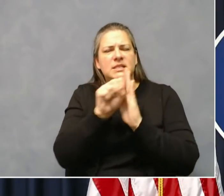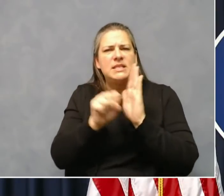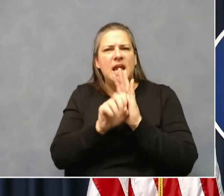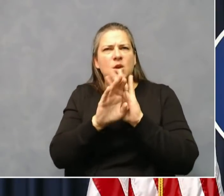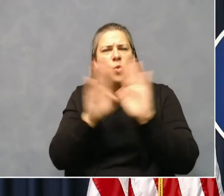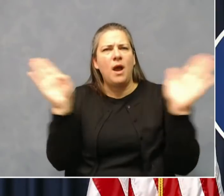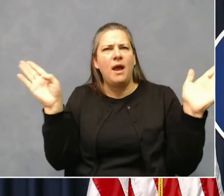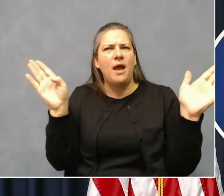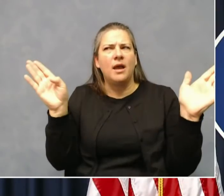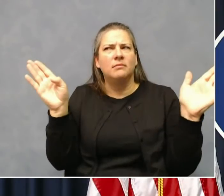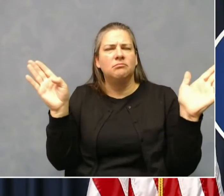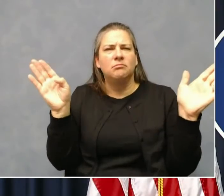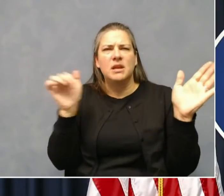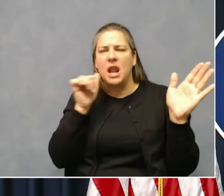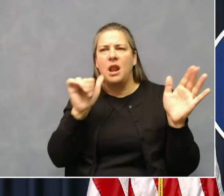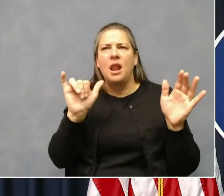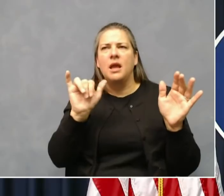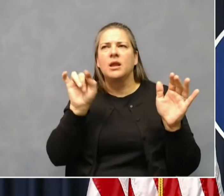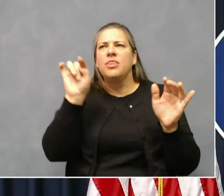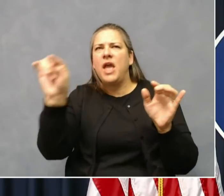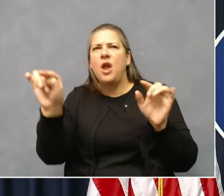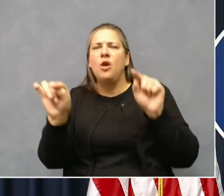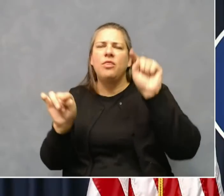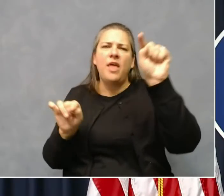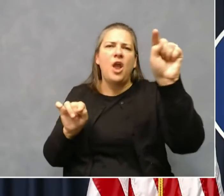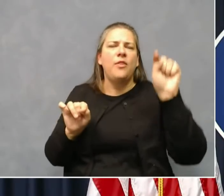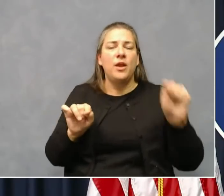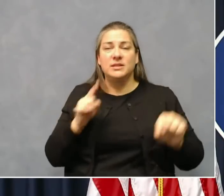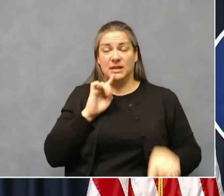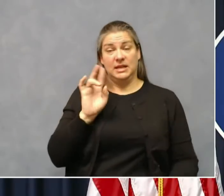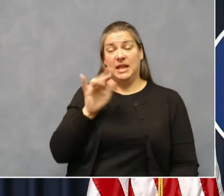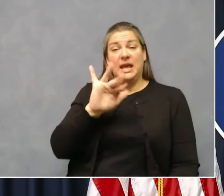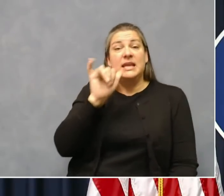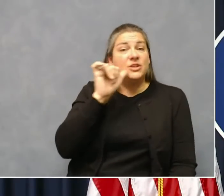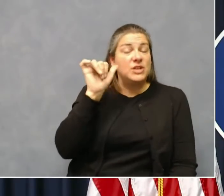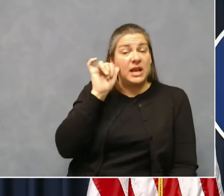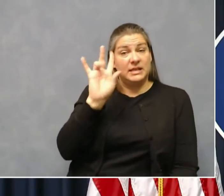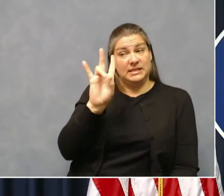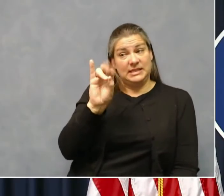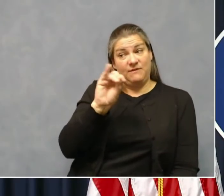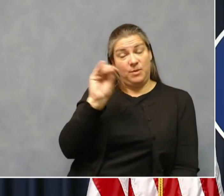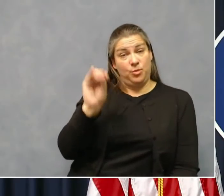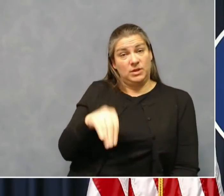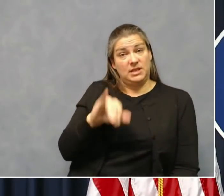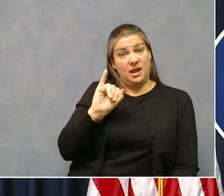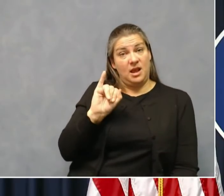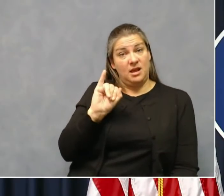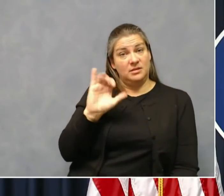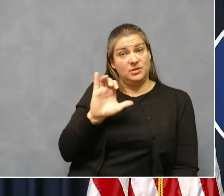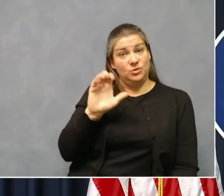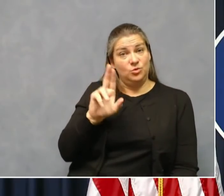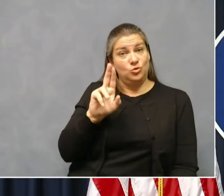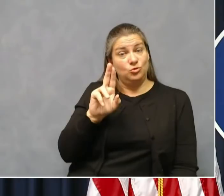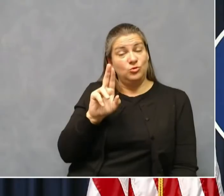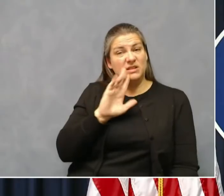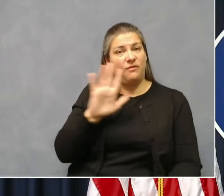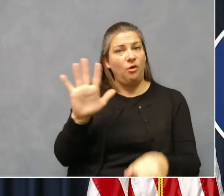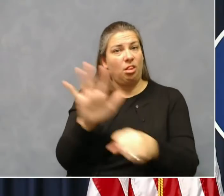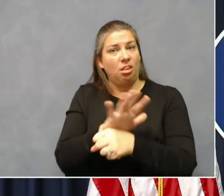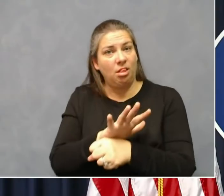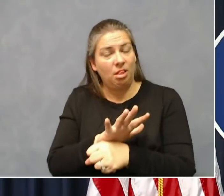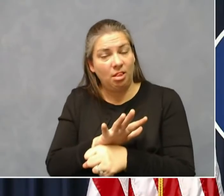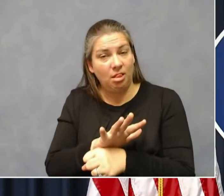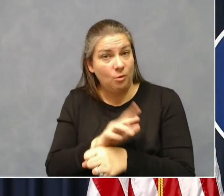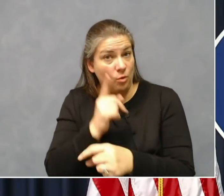example, yesterday, 78% of ICU beds are filled across the state, but there's no way of knowing